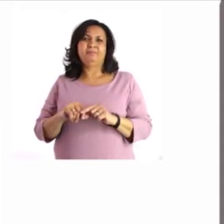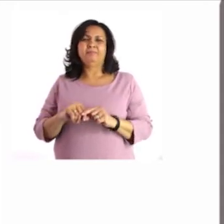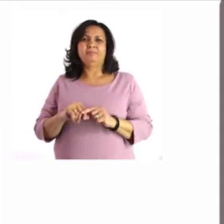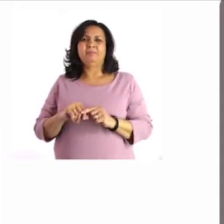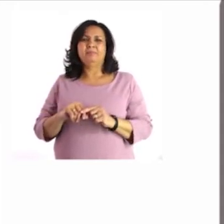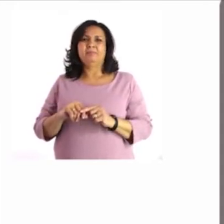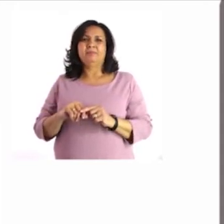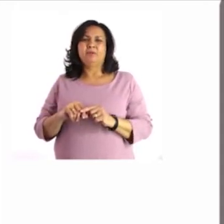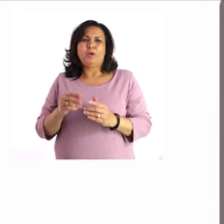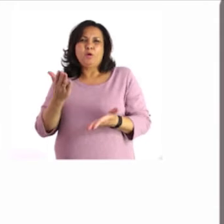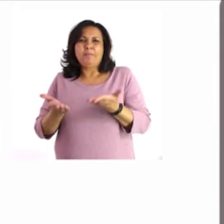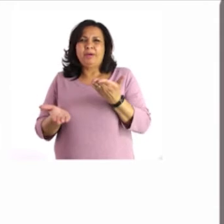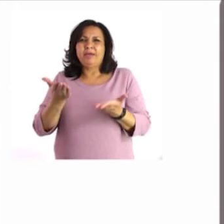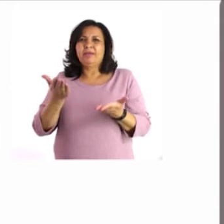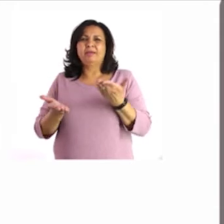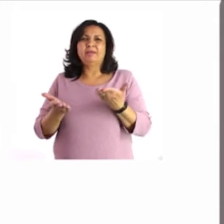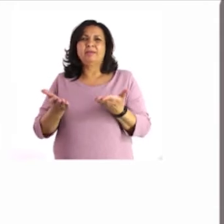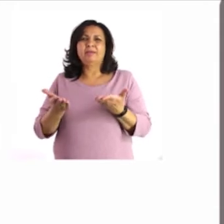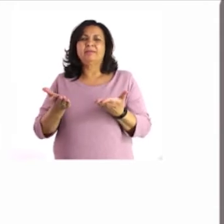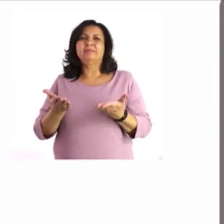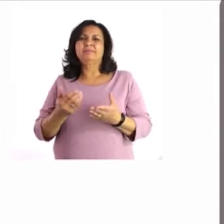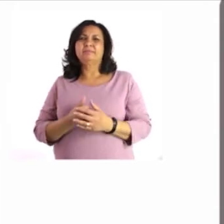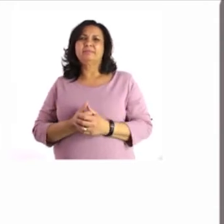means we are comparing the one to the other.